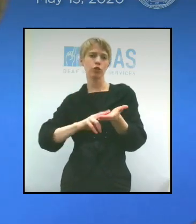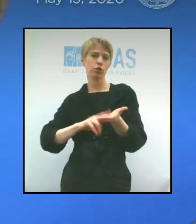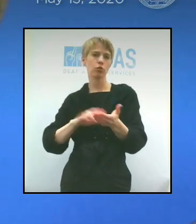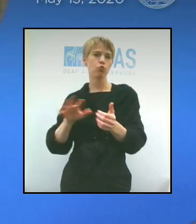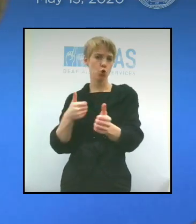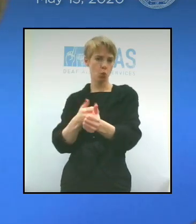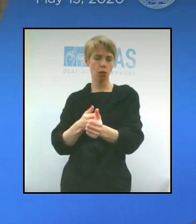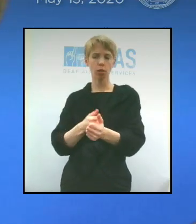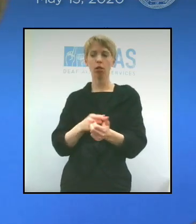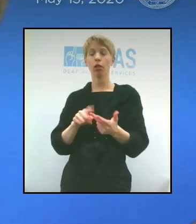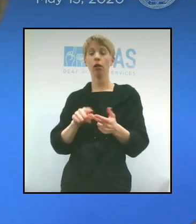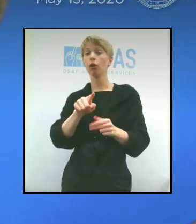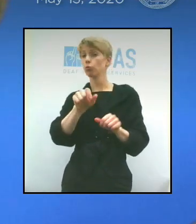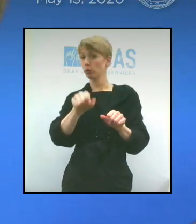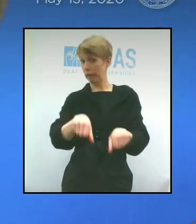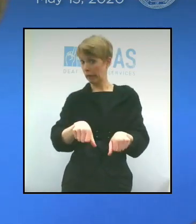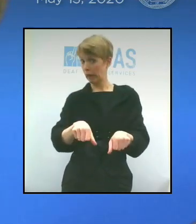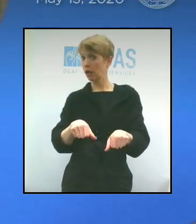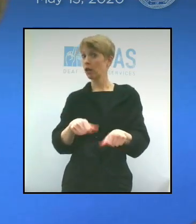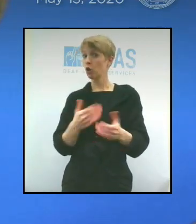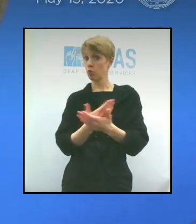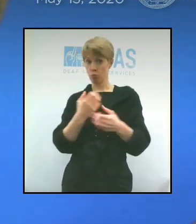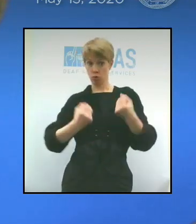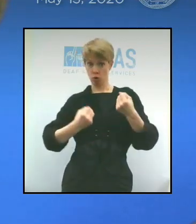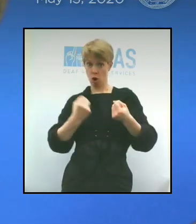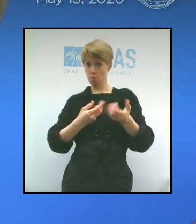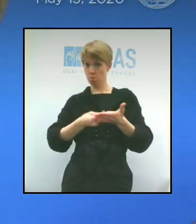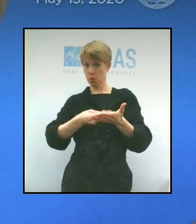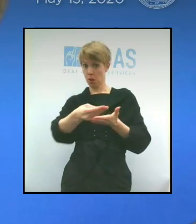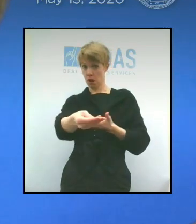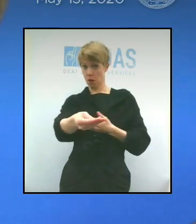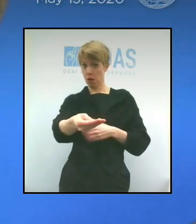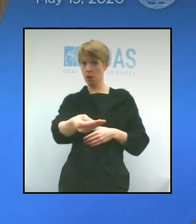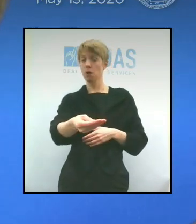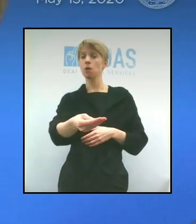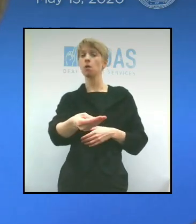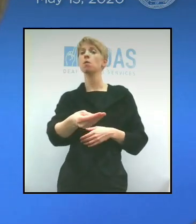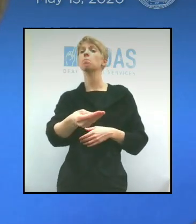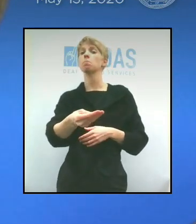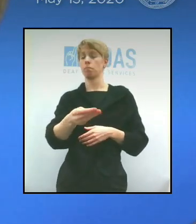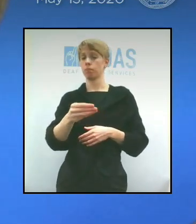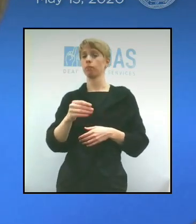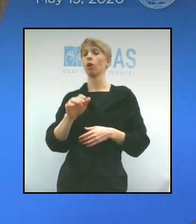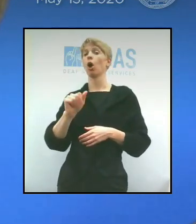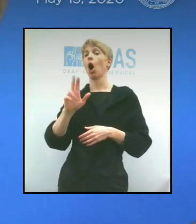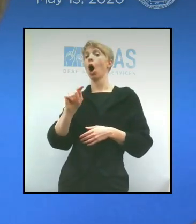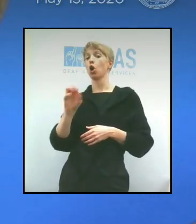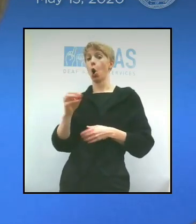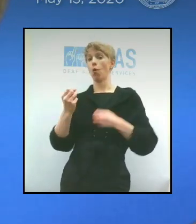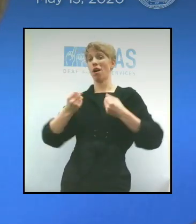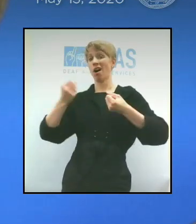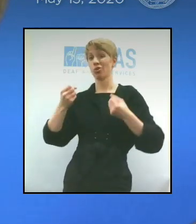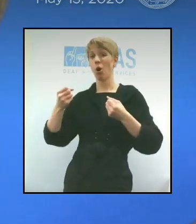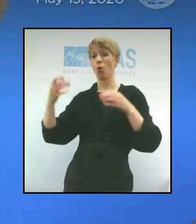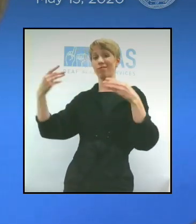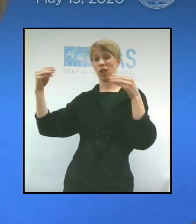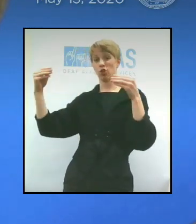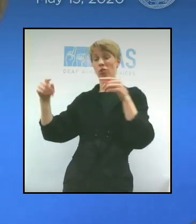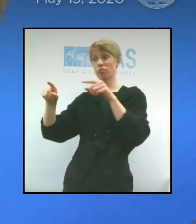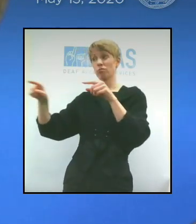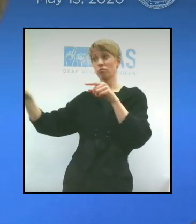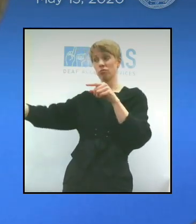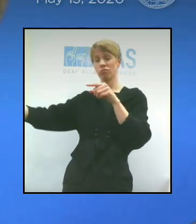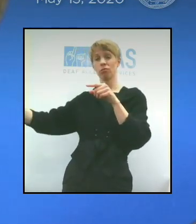purchase a new vehicle. This is a question we've had too. Auto dealerships are available to